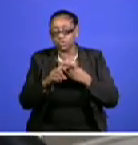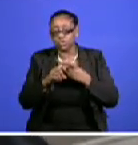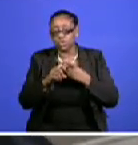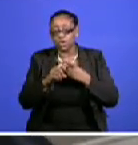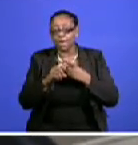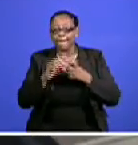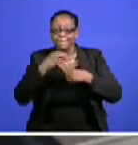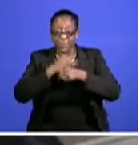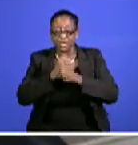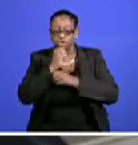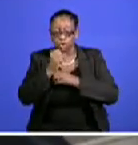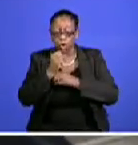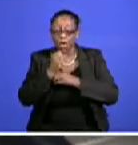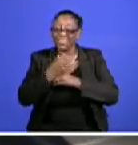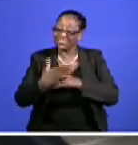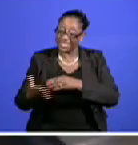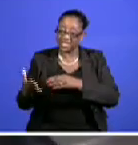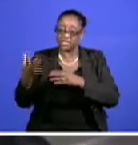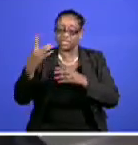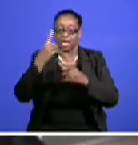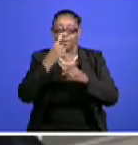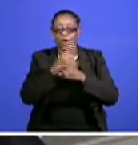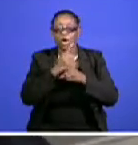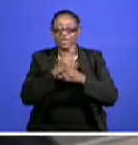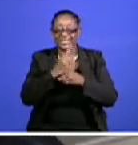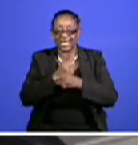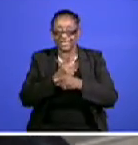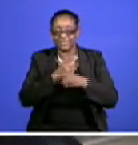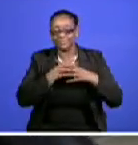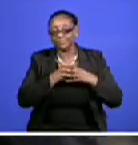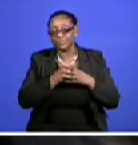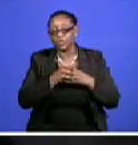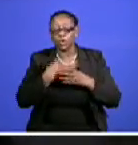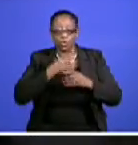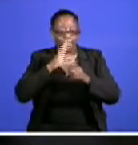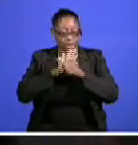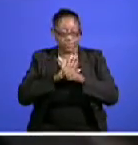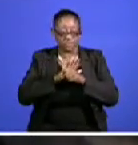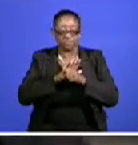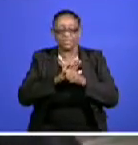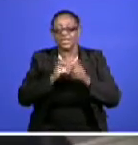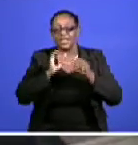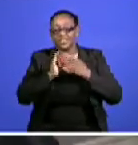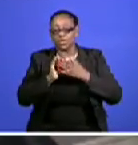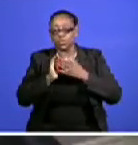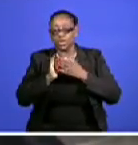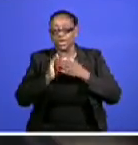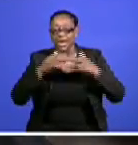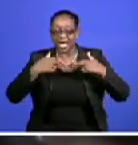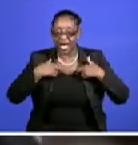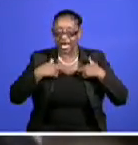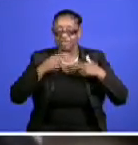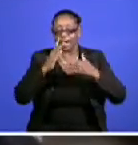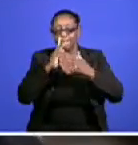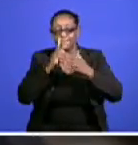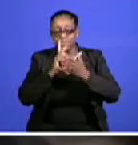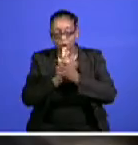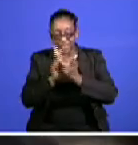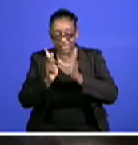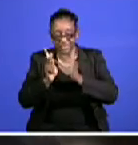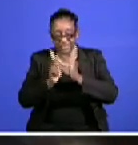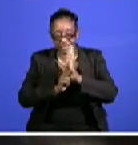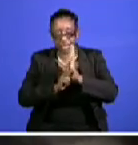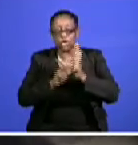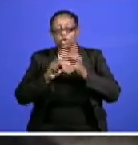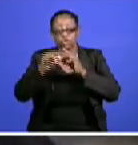put things into priority. But we promise that we would have put together a policy on the protection of government